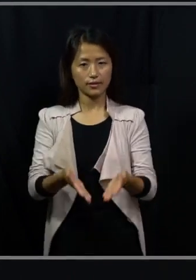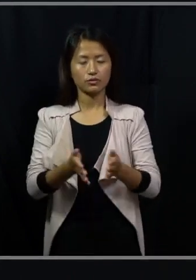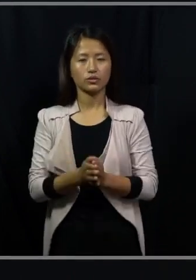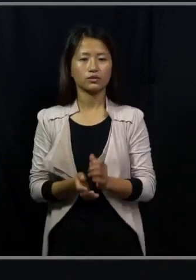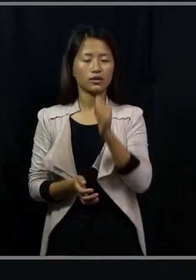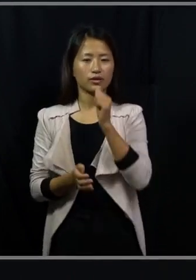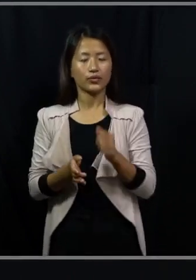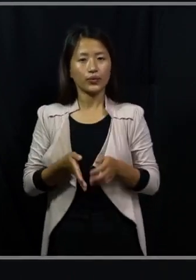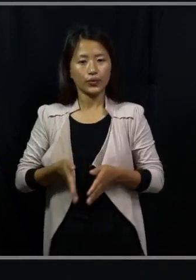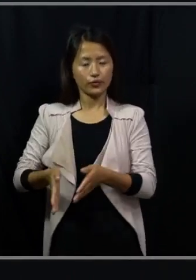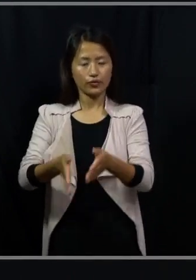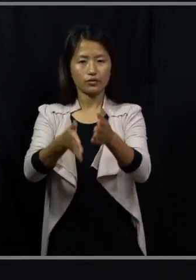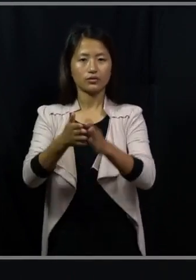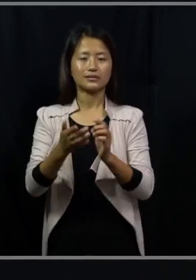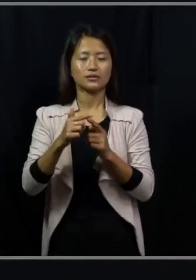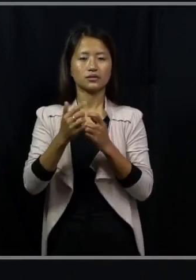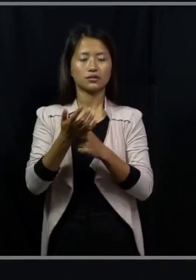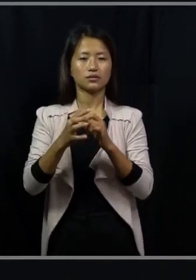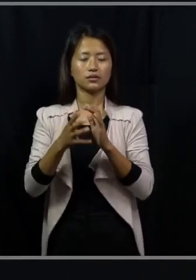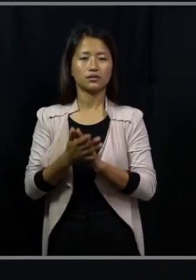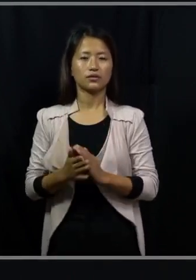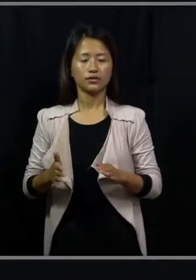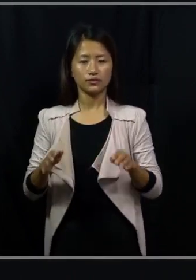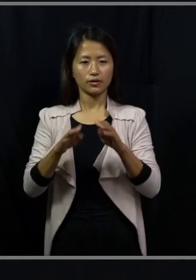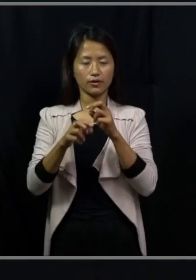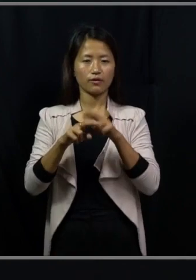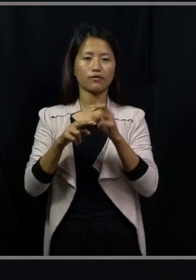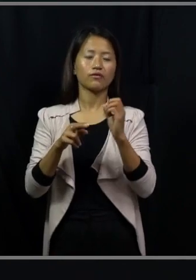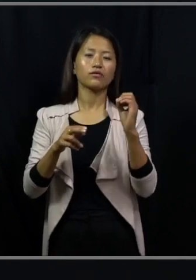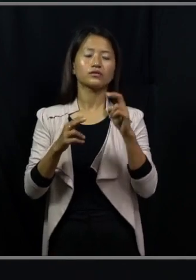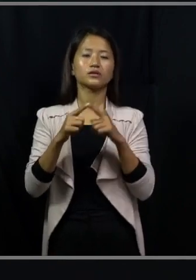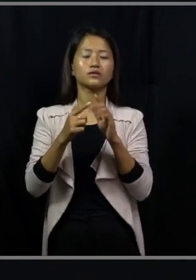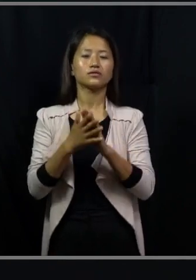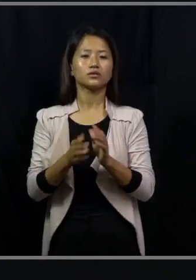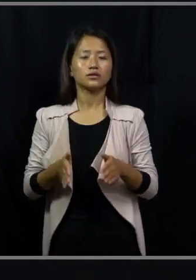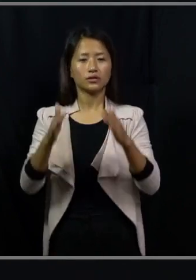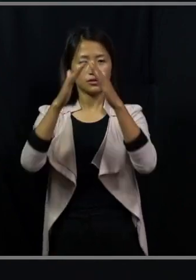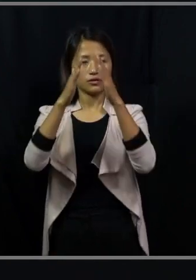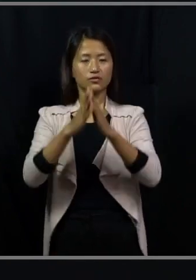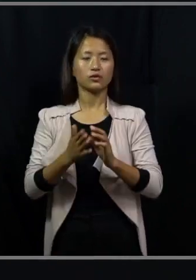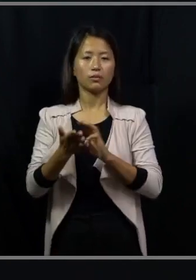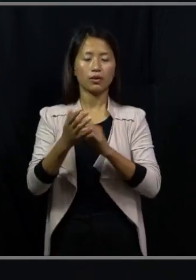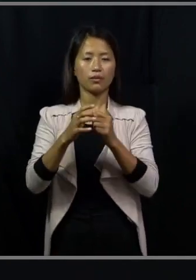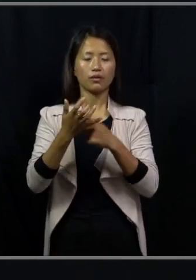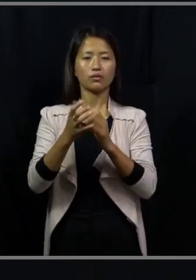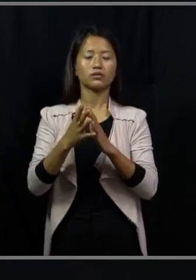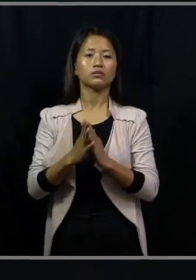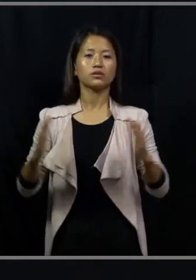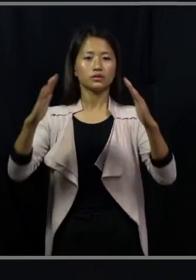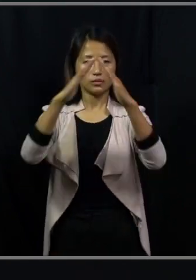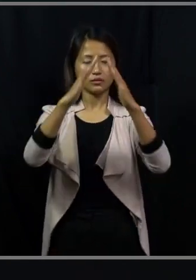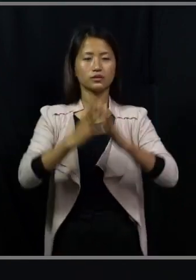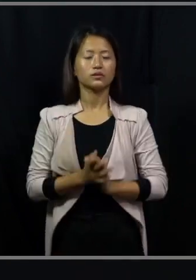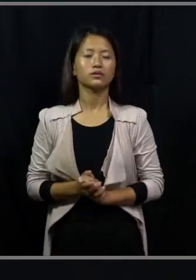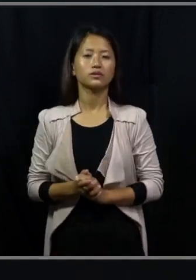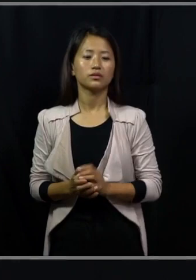the river Tigris and also the foothill of the Maros mountain. And the system of burying the